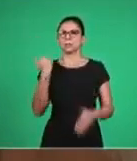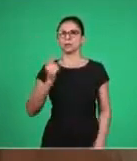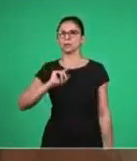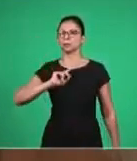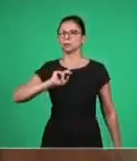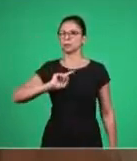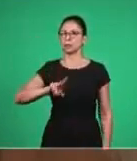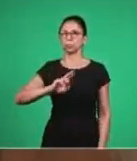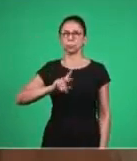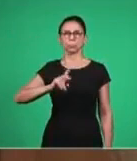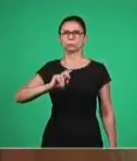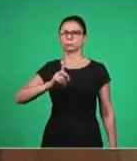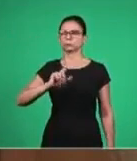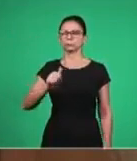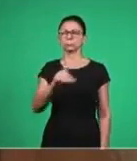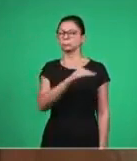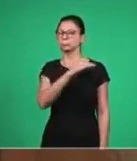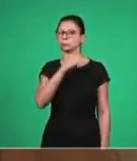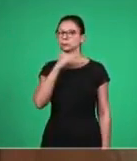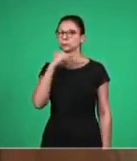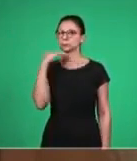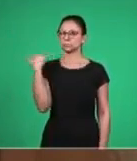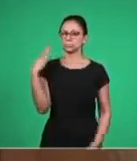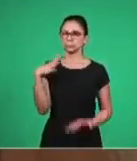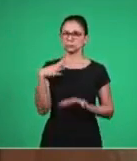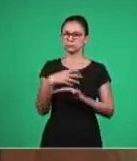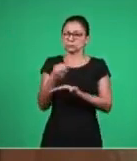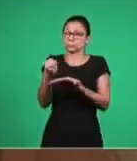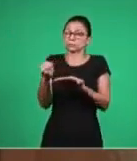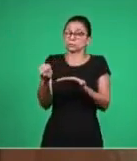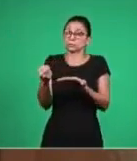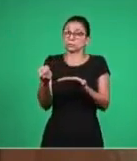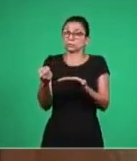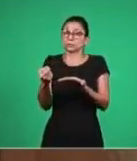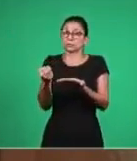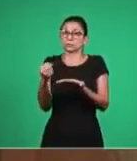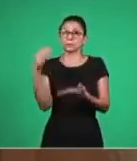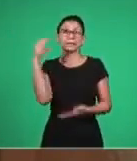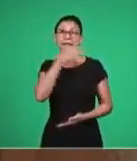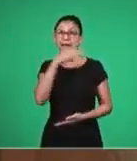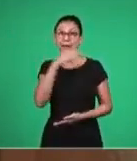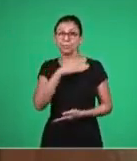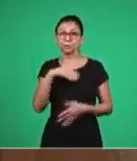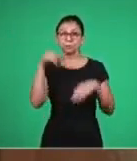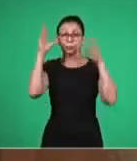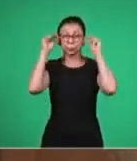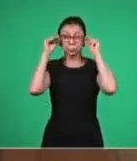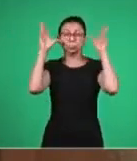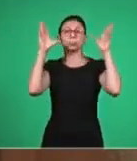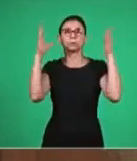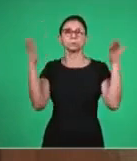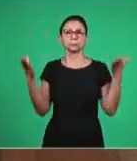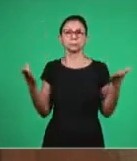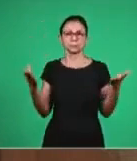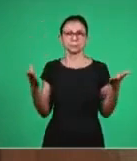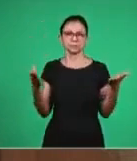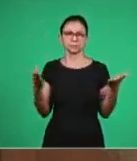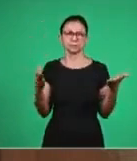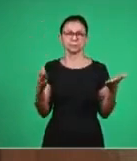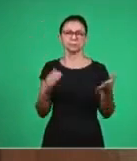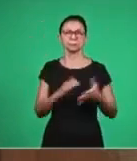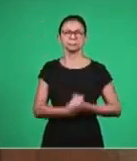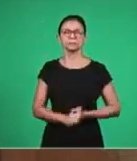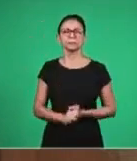be raptured before your death. It is immediately in case of the